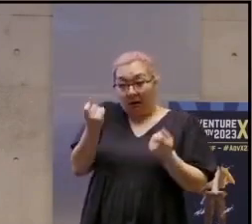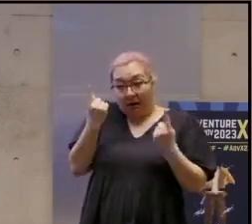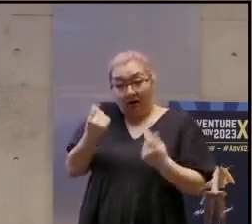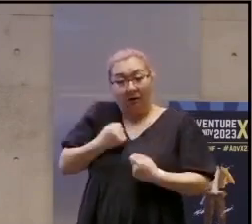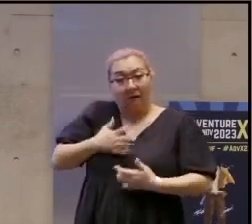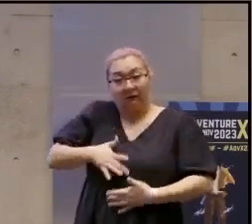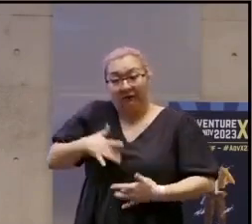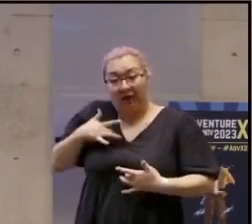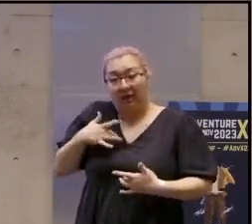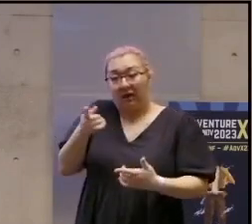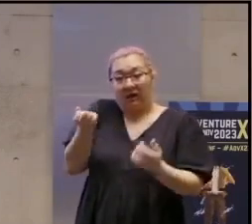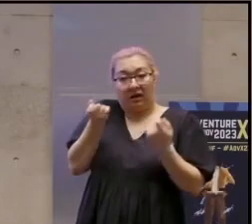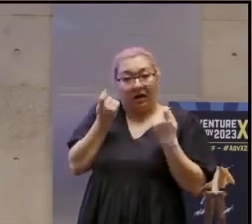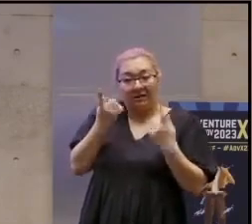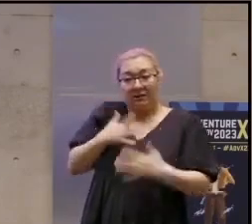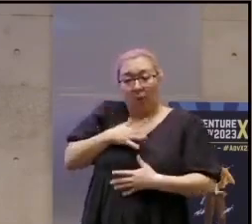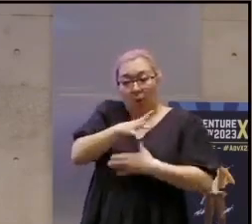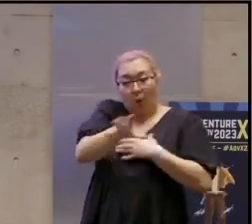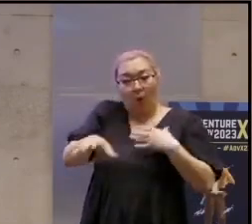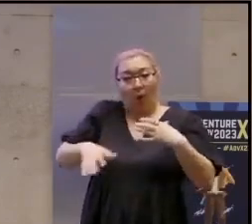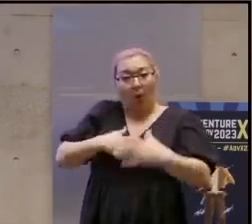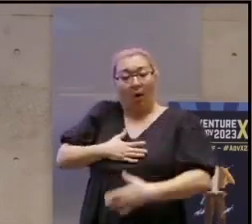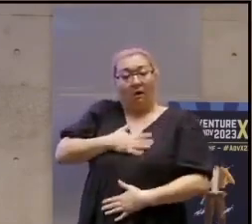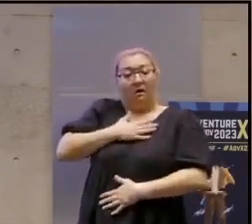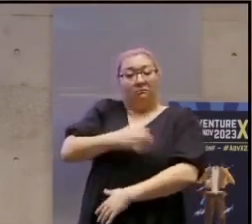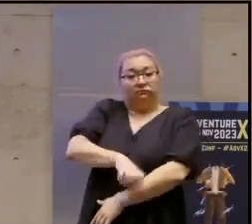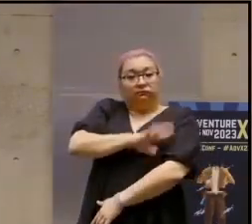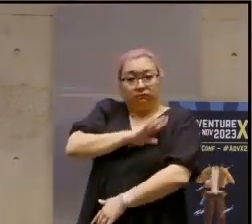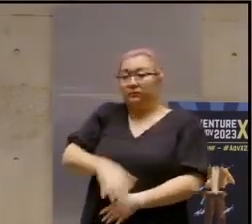experience, then you can achieve something really powerful.